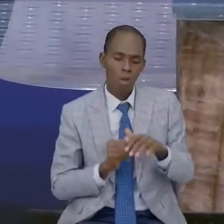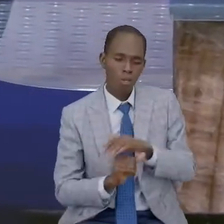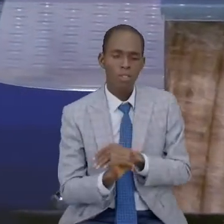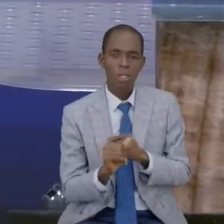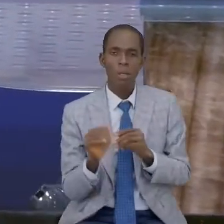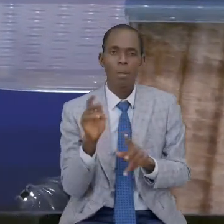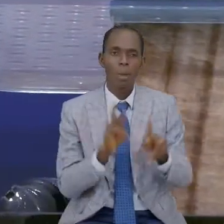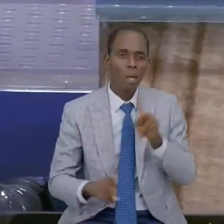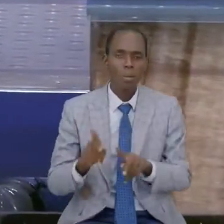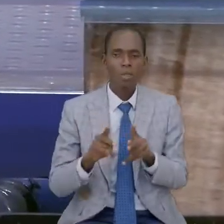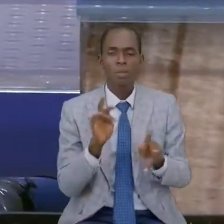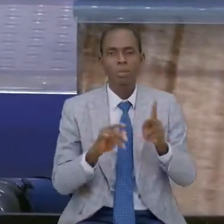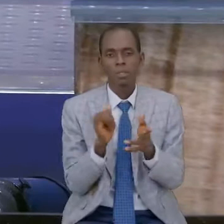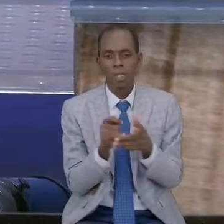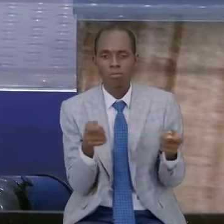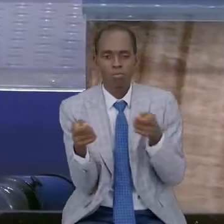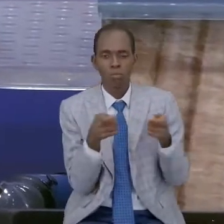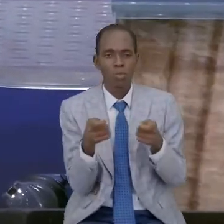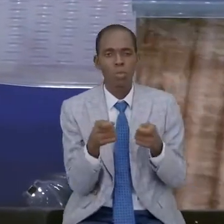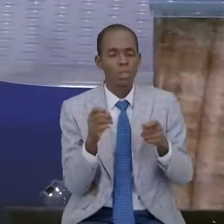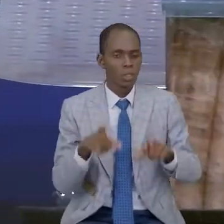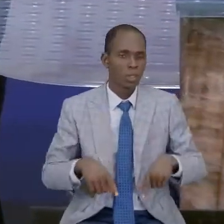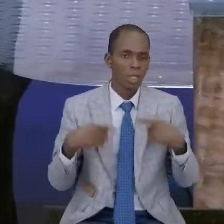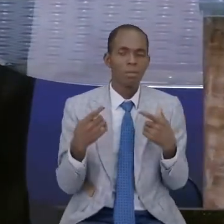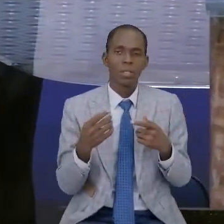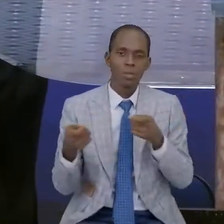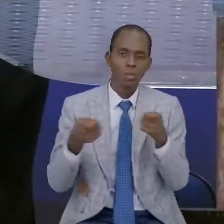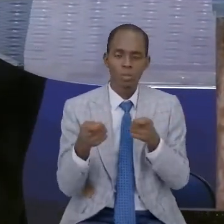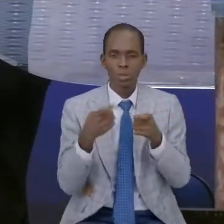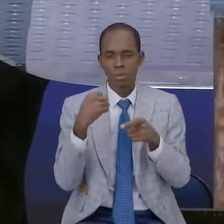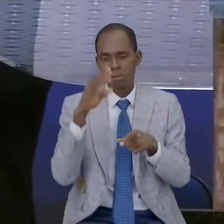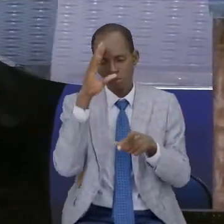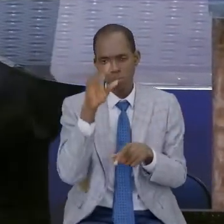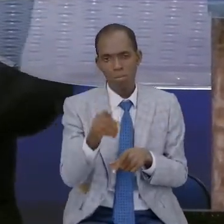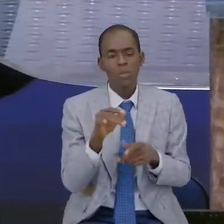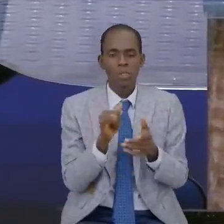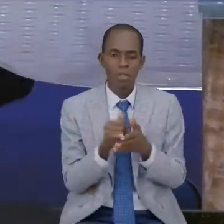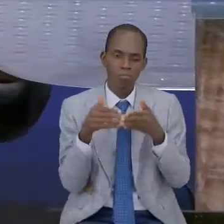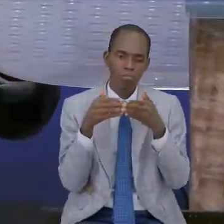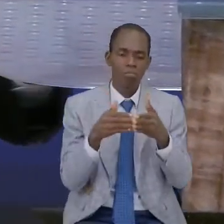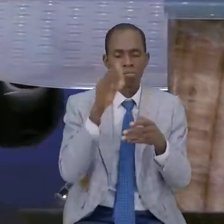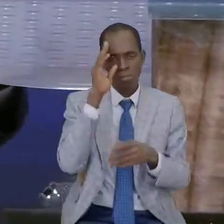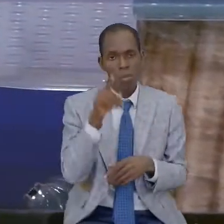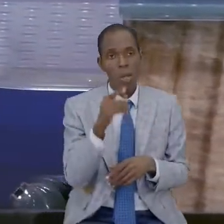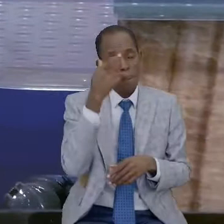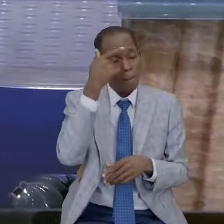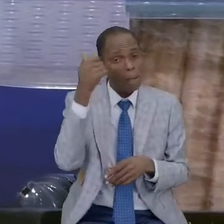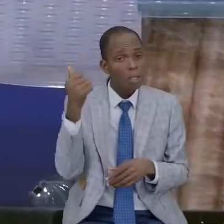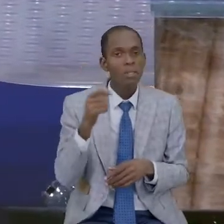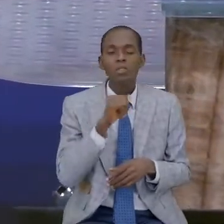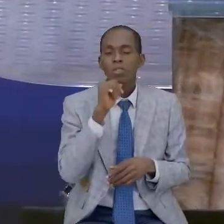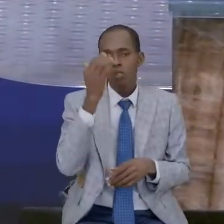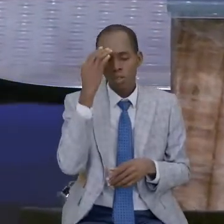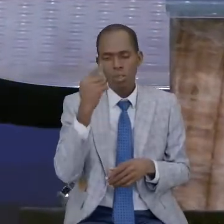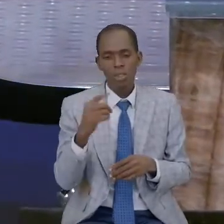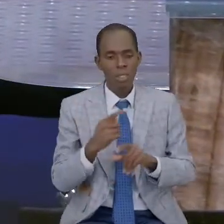The people that govern his life, and the people that control him, and the people that direct him, because not knowing the